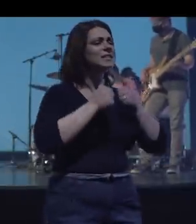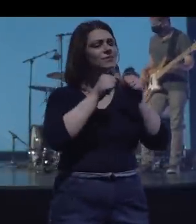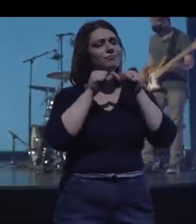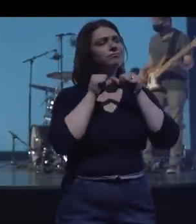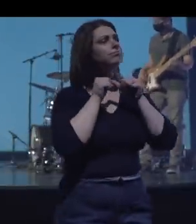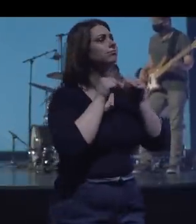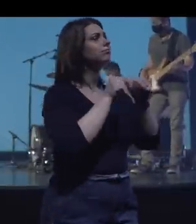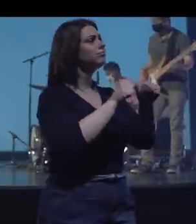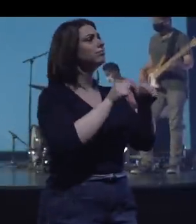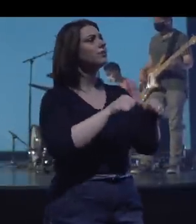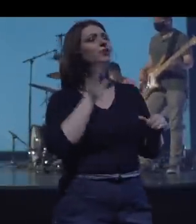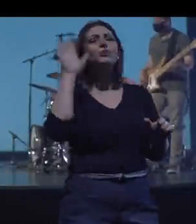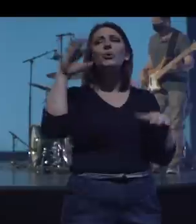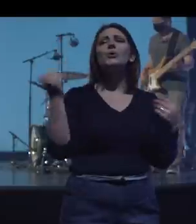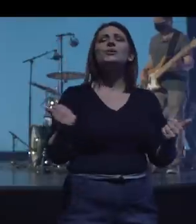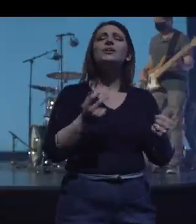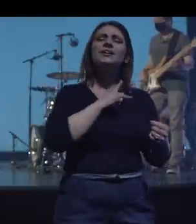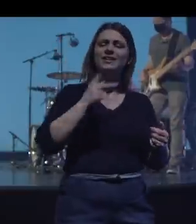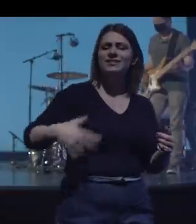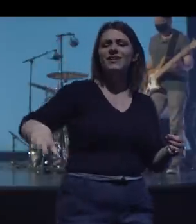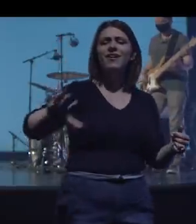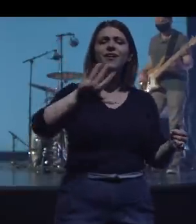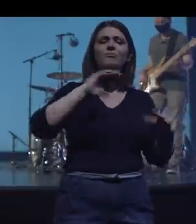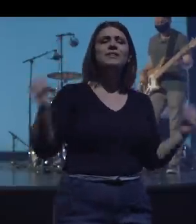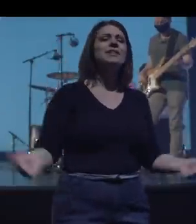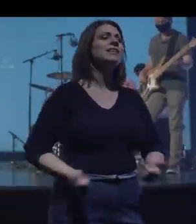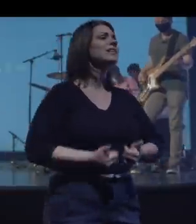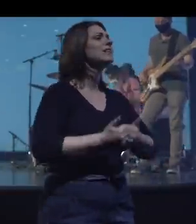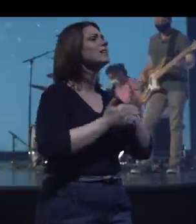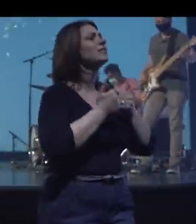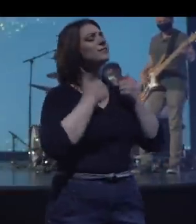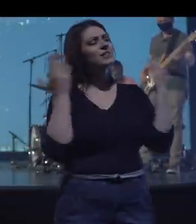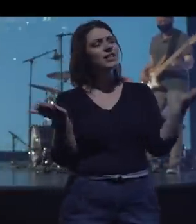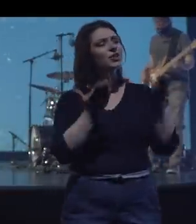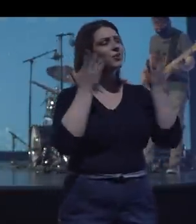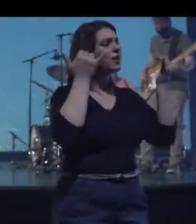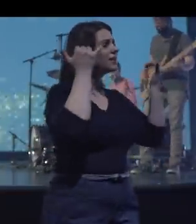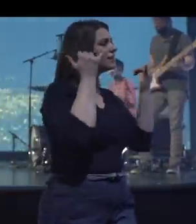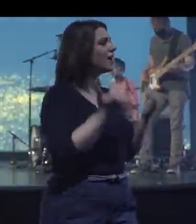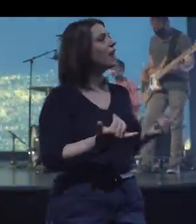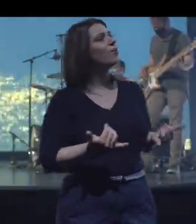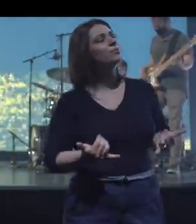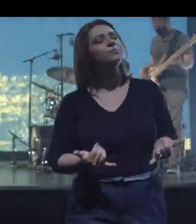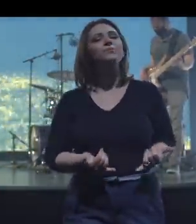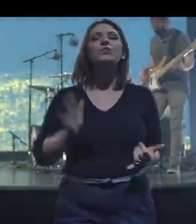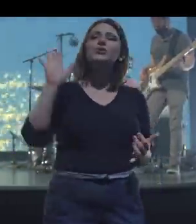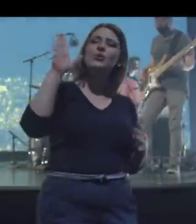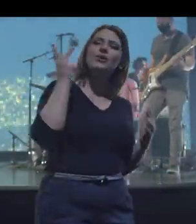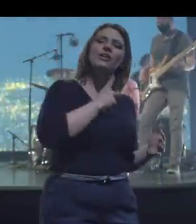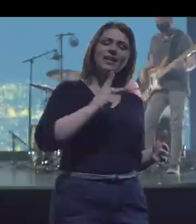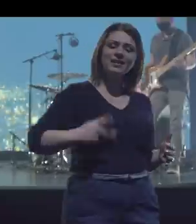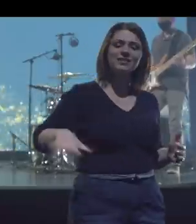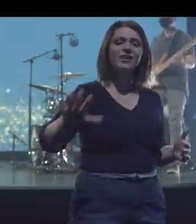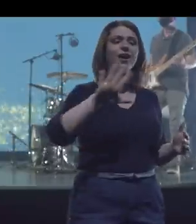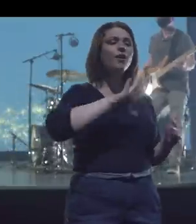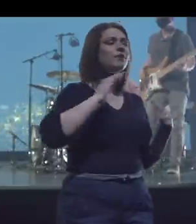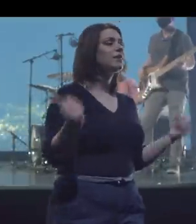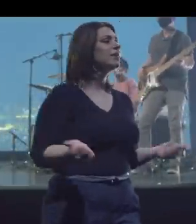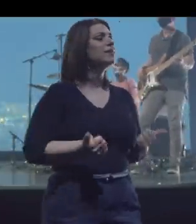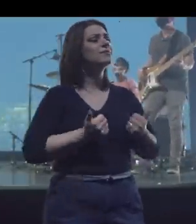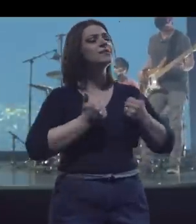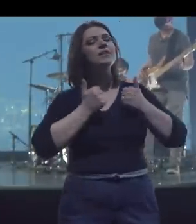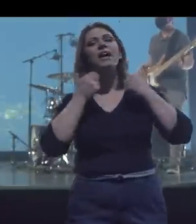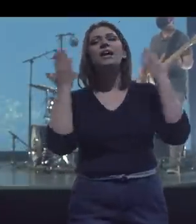Your kingdom lives here and now. Your kingdom.